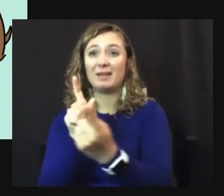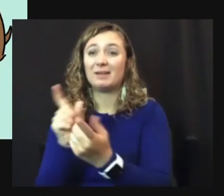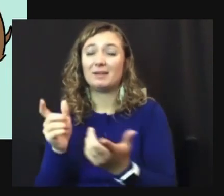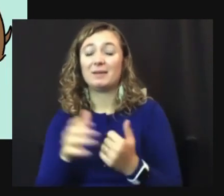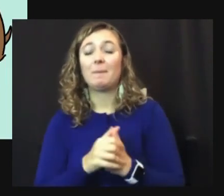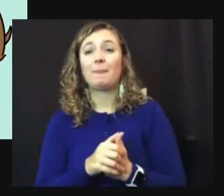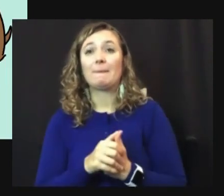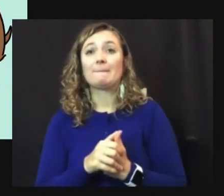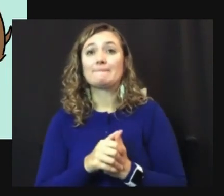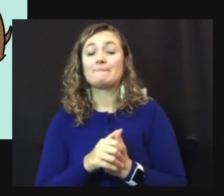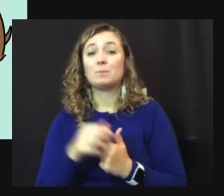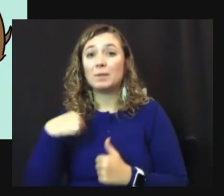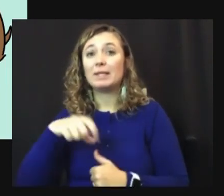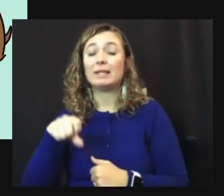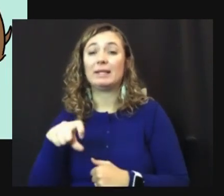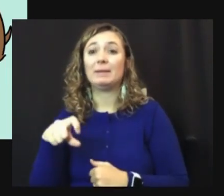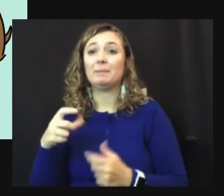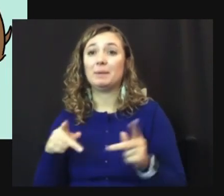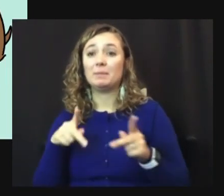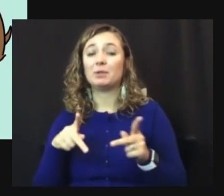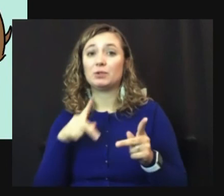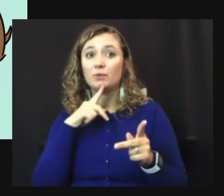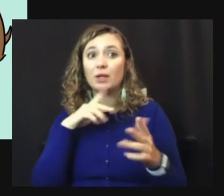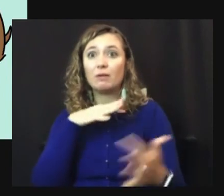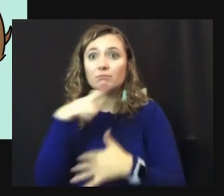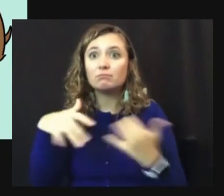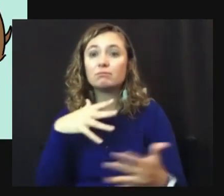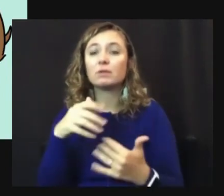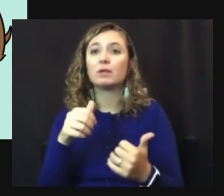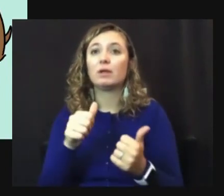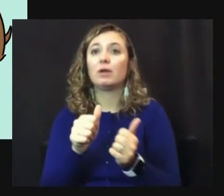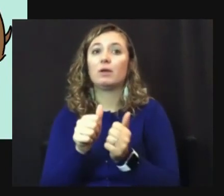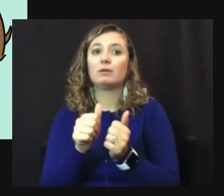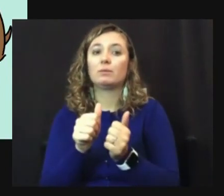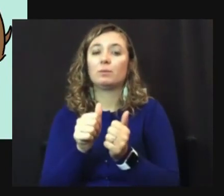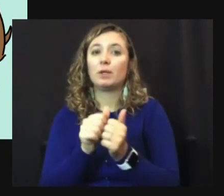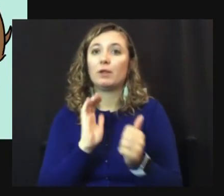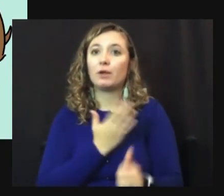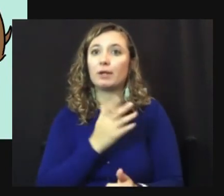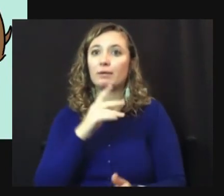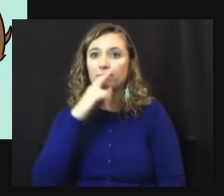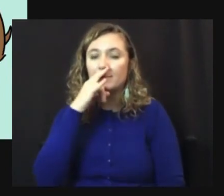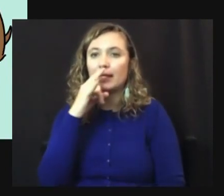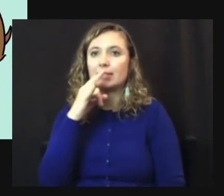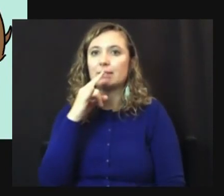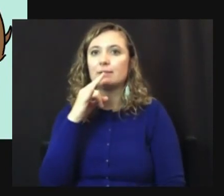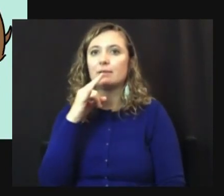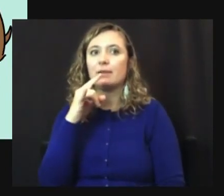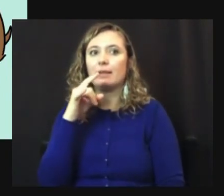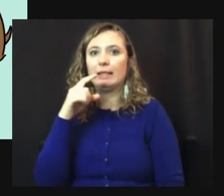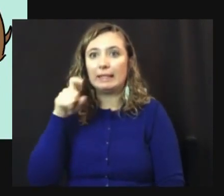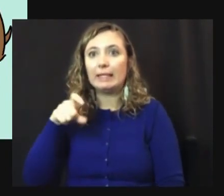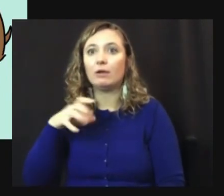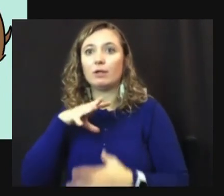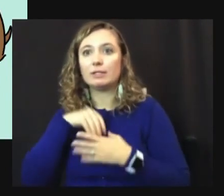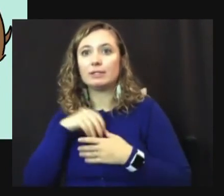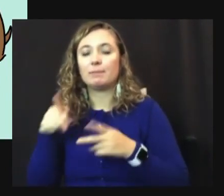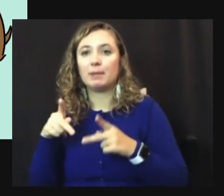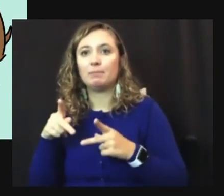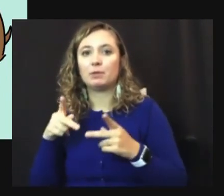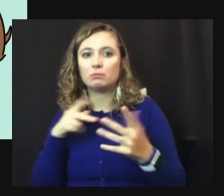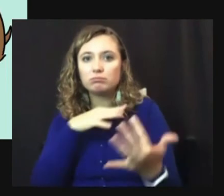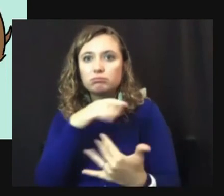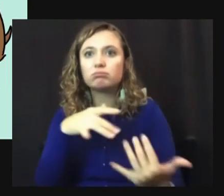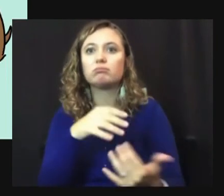autistic kids, and autistic people need autistic people. Yeah, and so some of the work I'm doing is